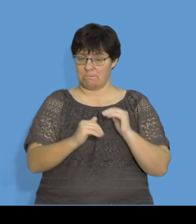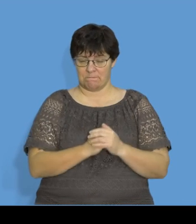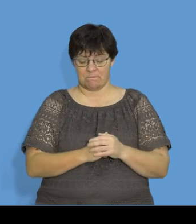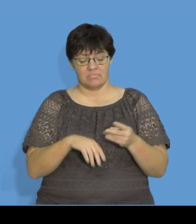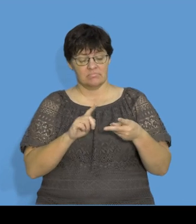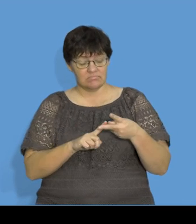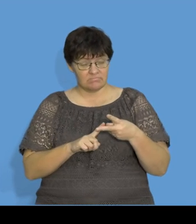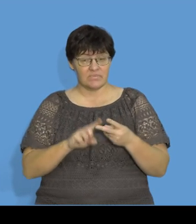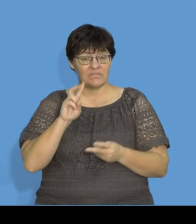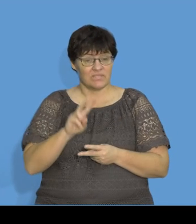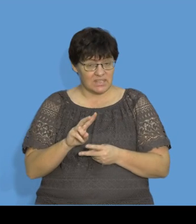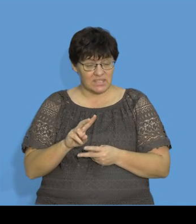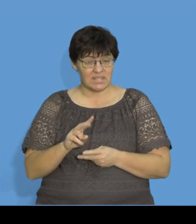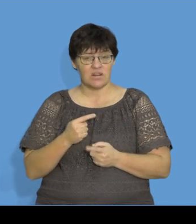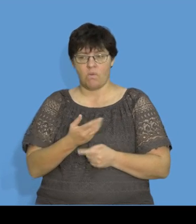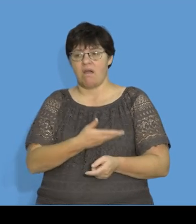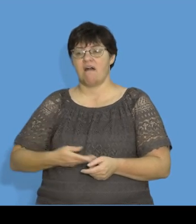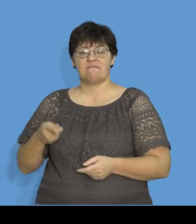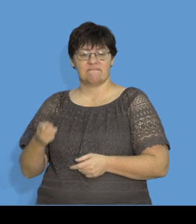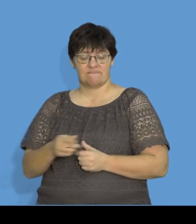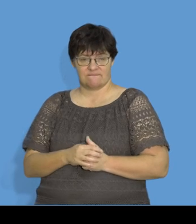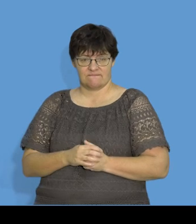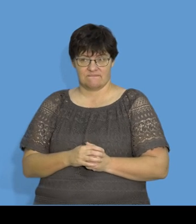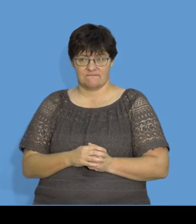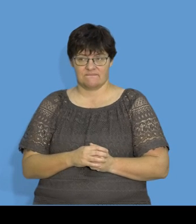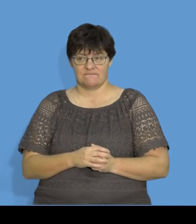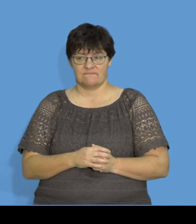His speed, though, is now half what it was.